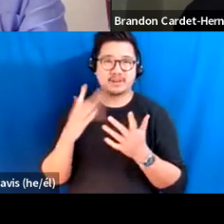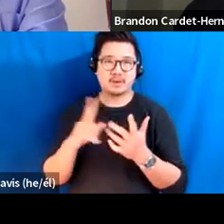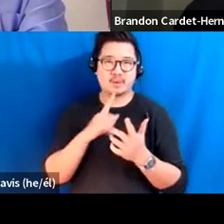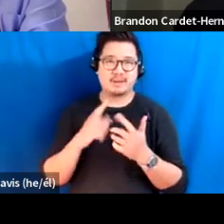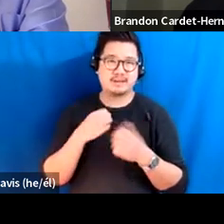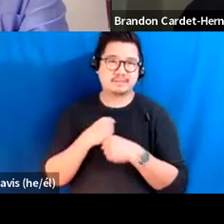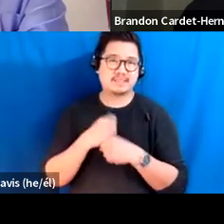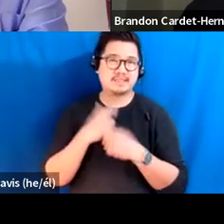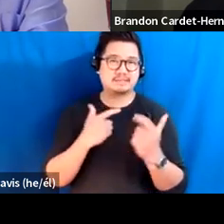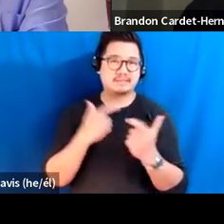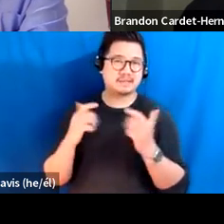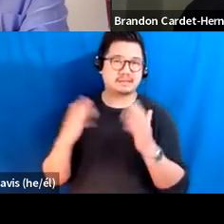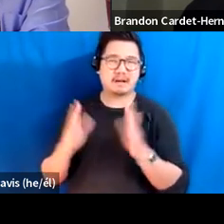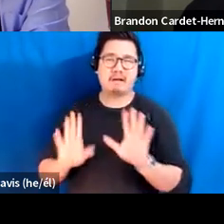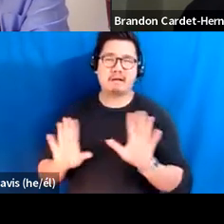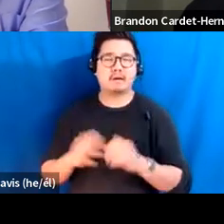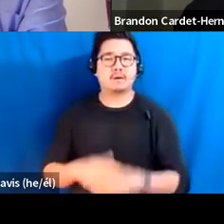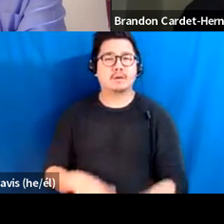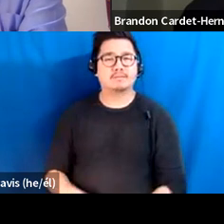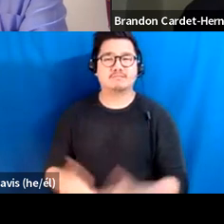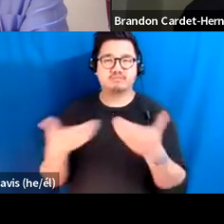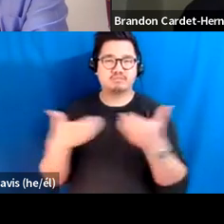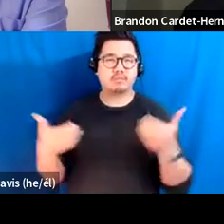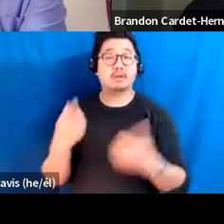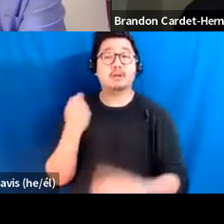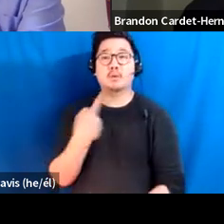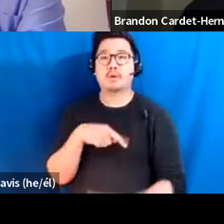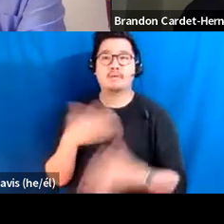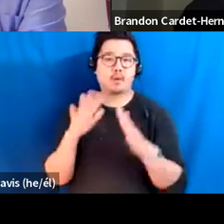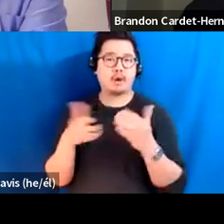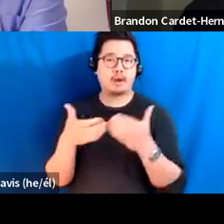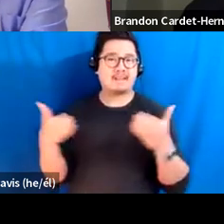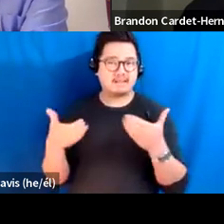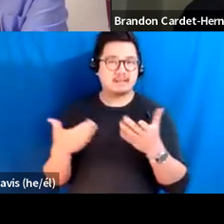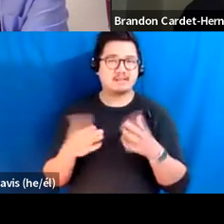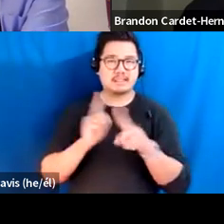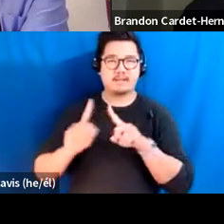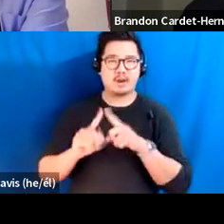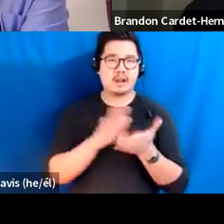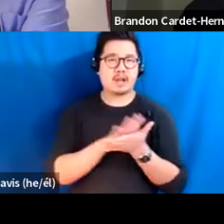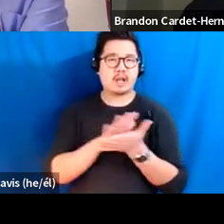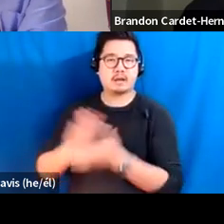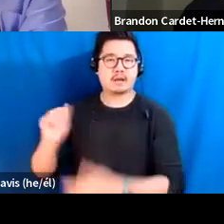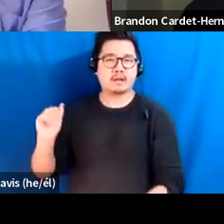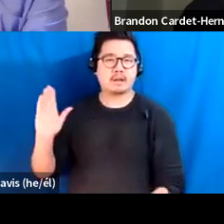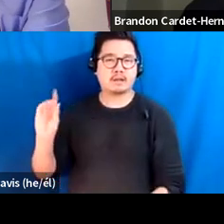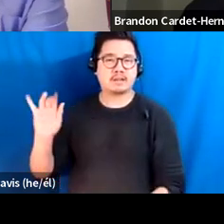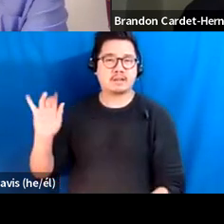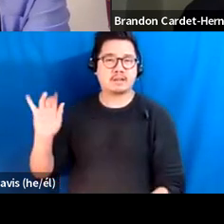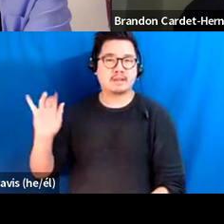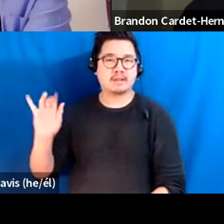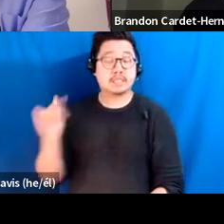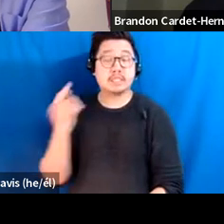with schools like the berg so we are already divided into academies you know nine each academy is uh you